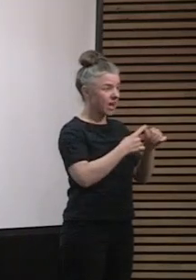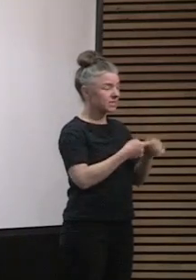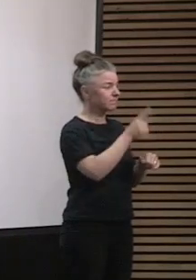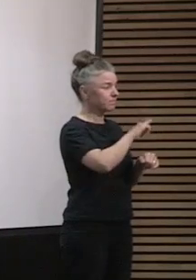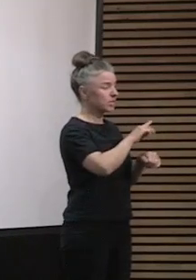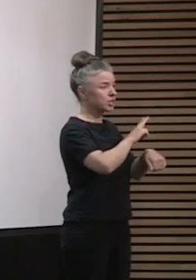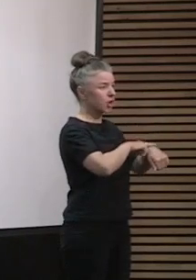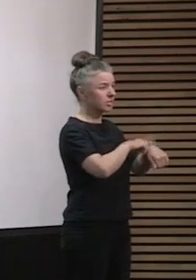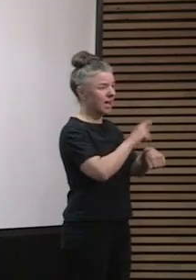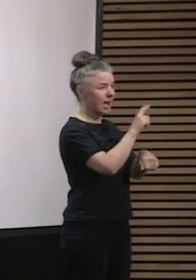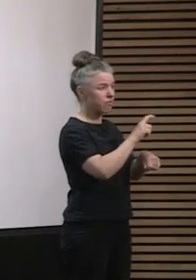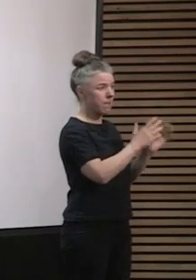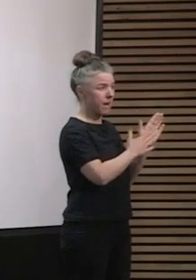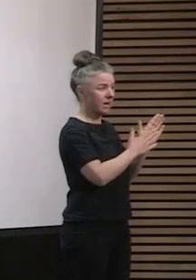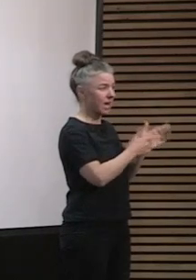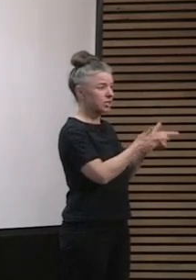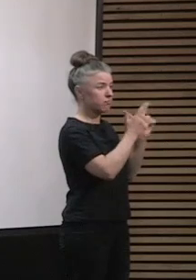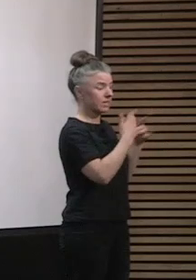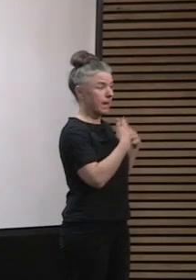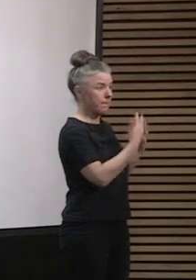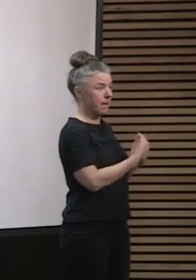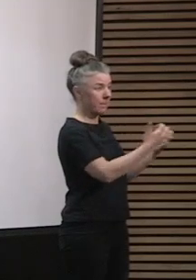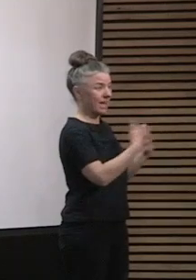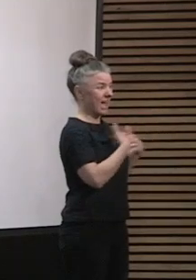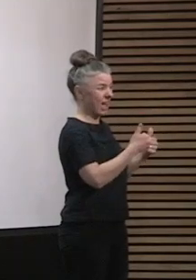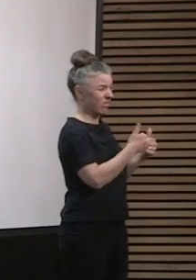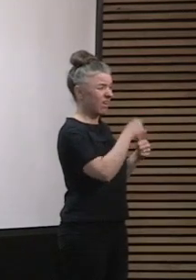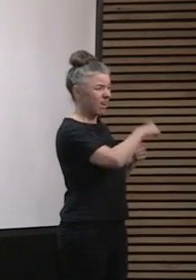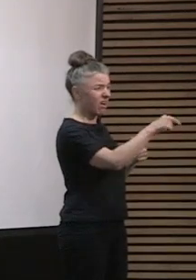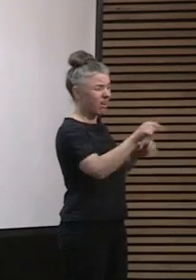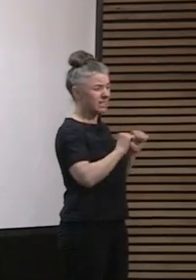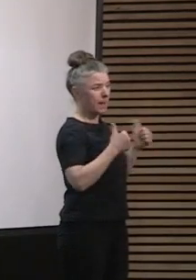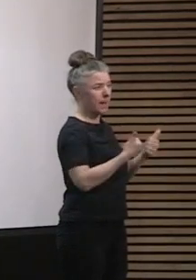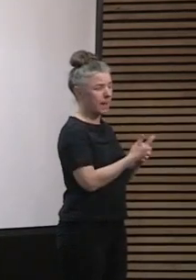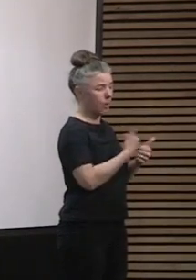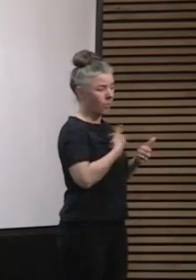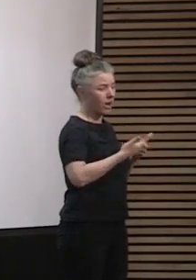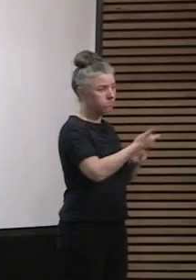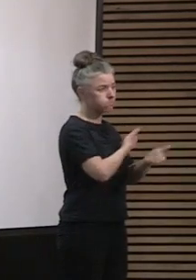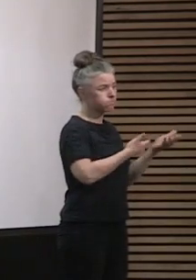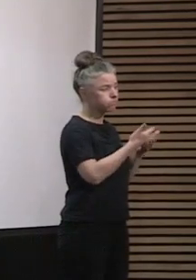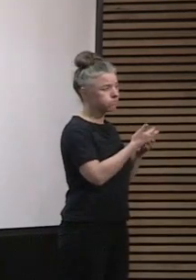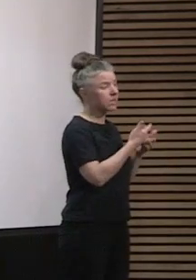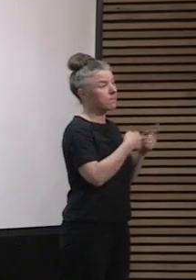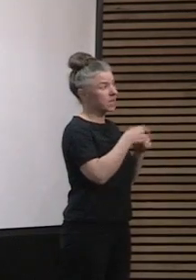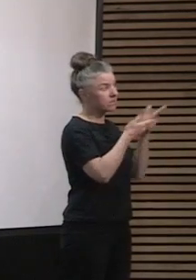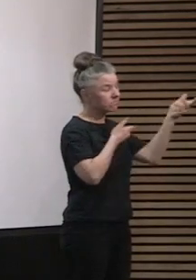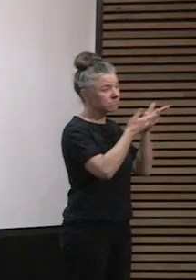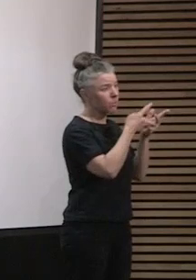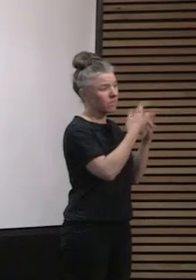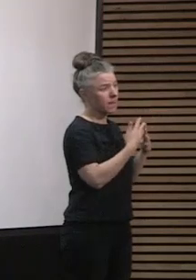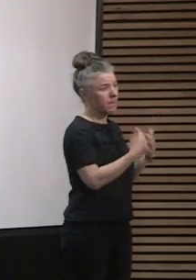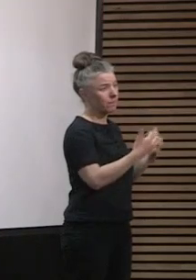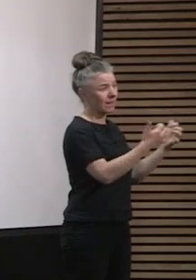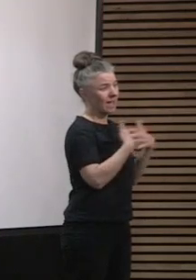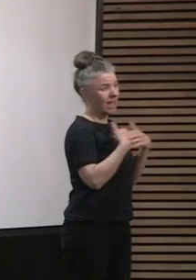McElnay, the Director of Public Health, and they had worked with our team. We were in constant dialogue with the Public Health Unit in Auckland, meetings with